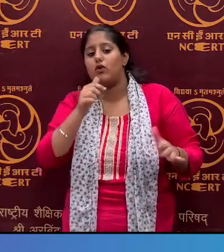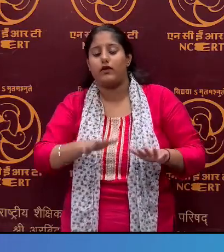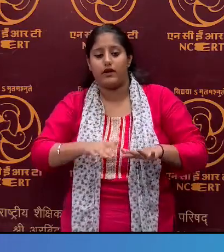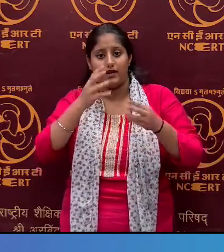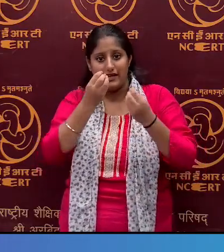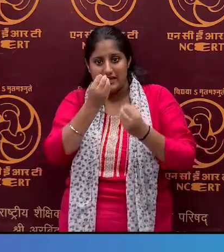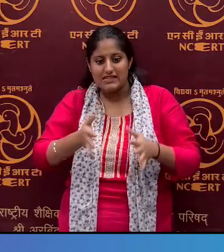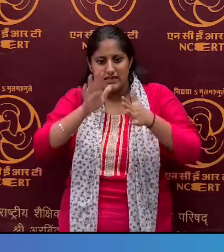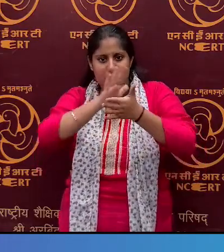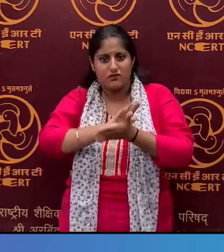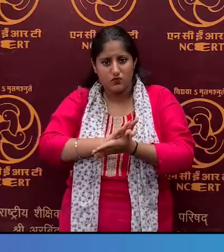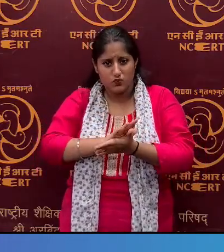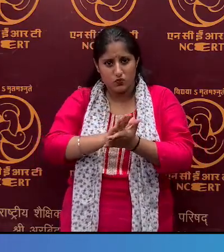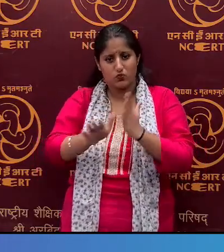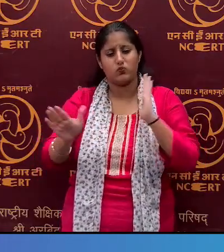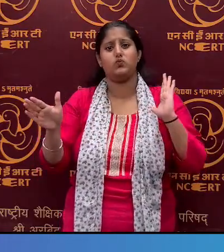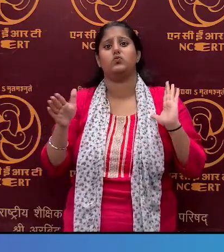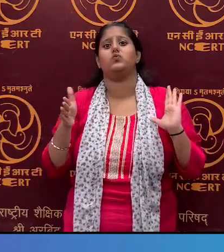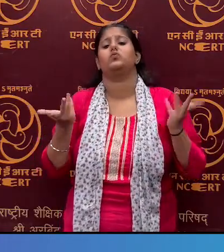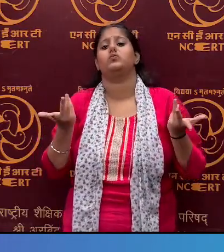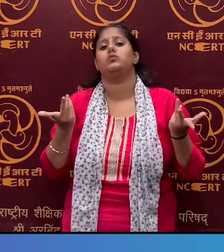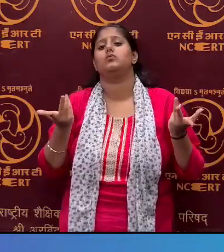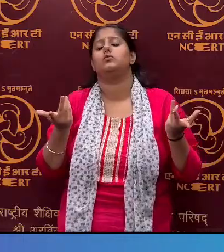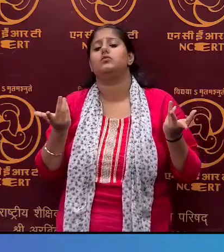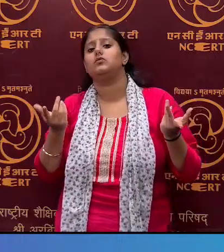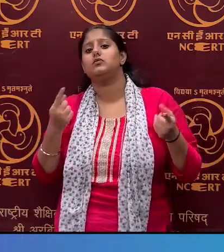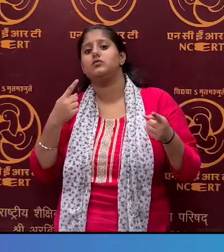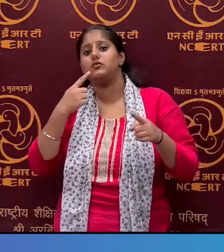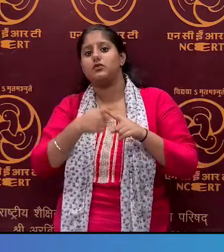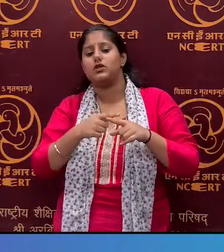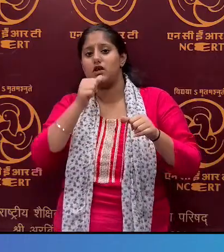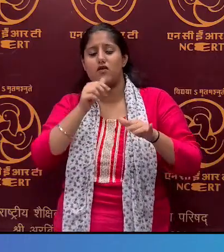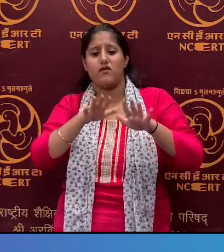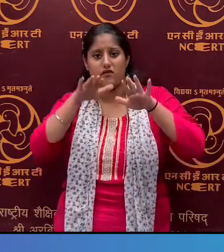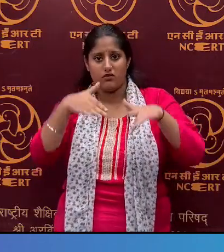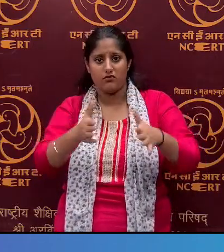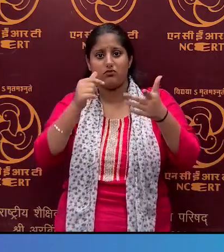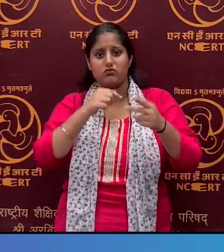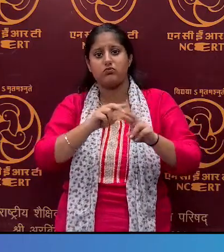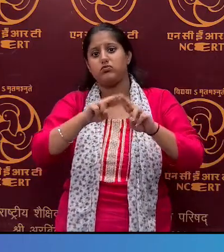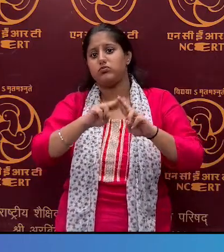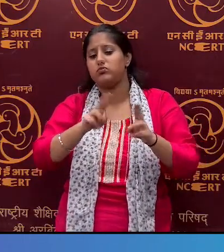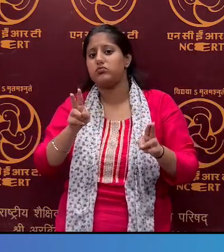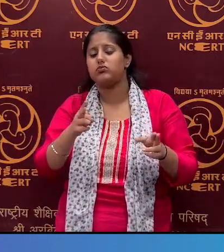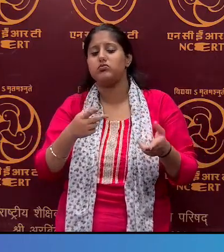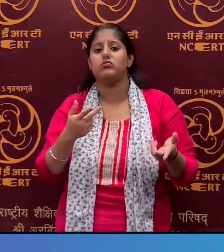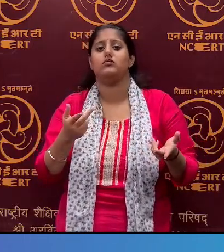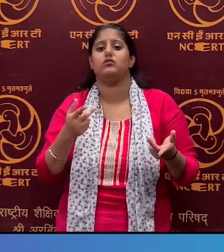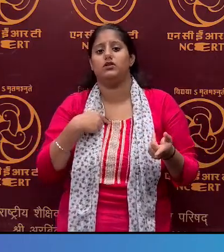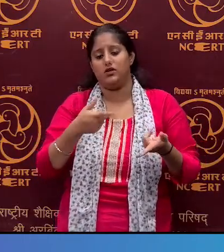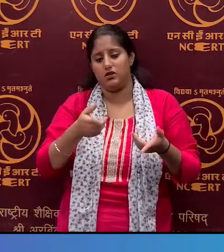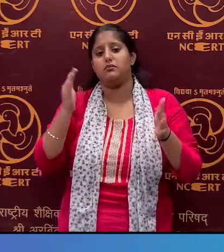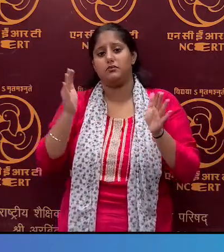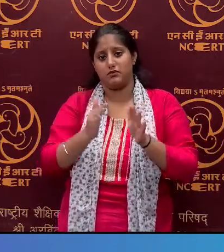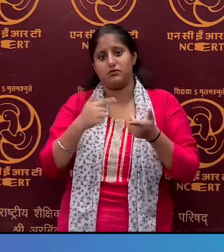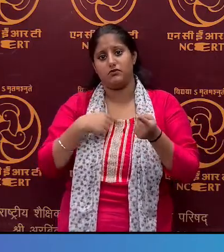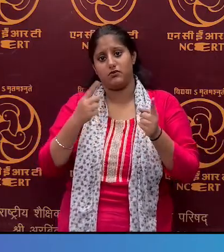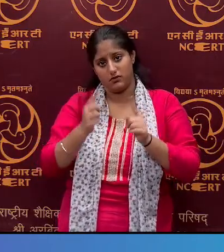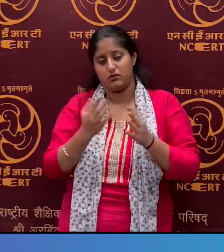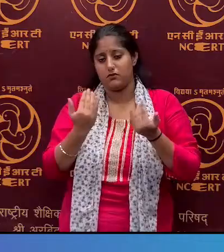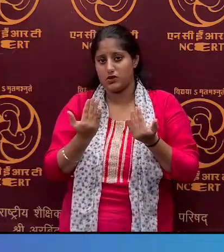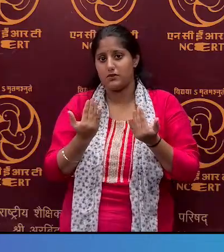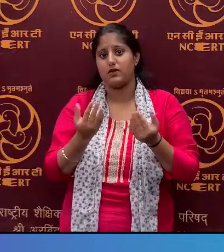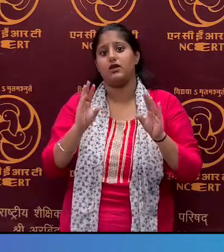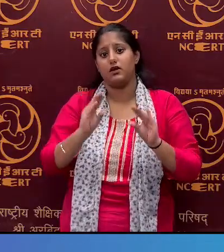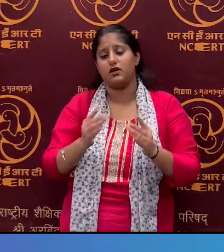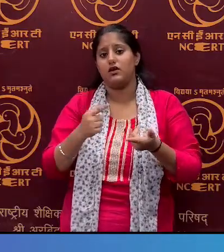drain till rivers and river further till oceans. So definitely we minimize the impact of flood